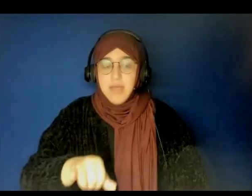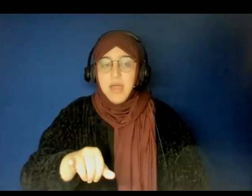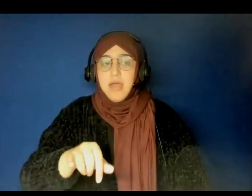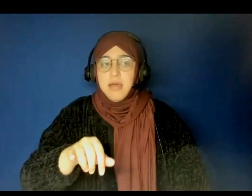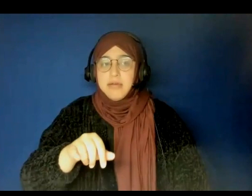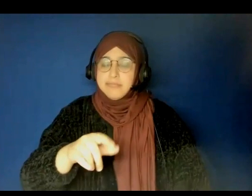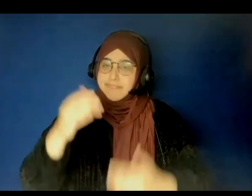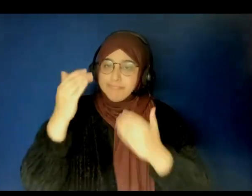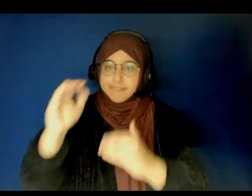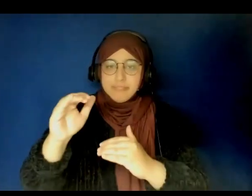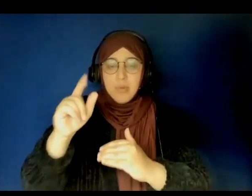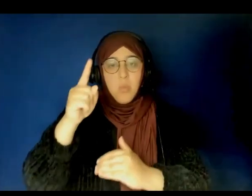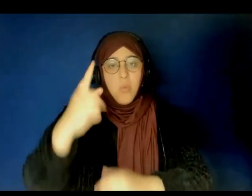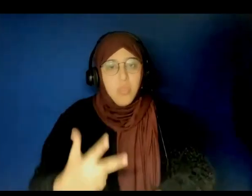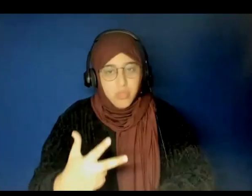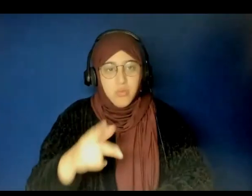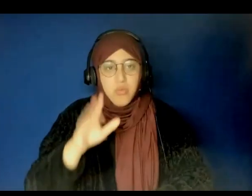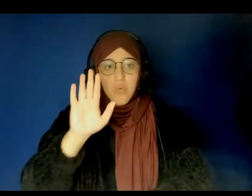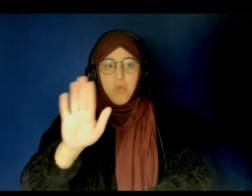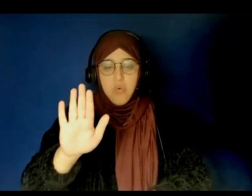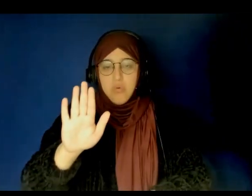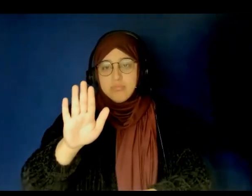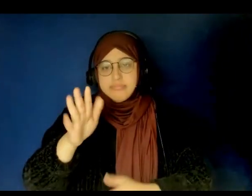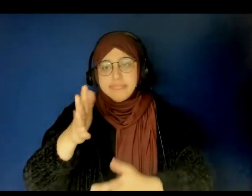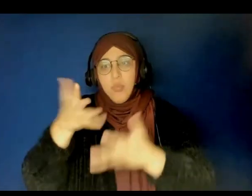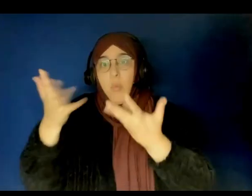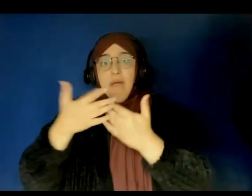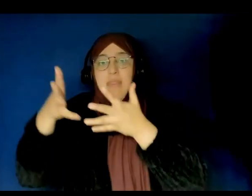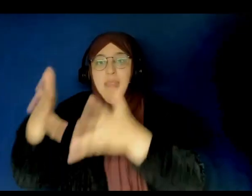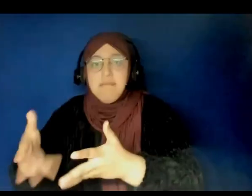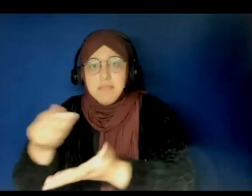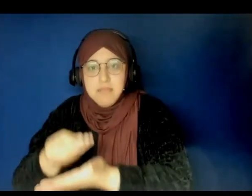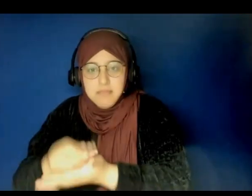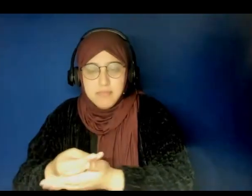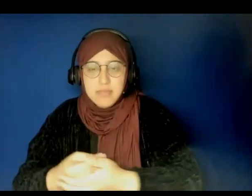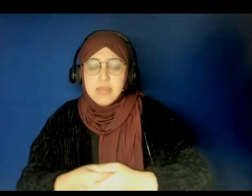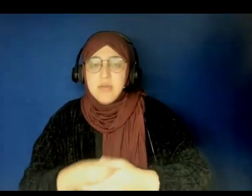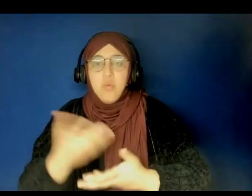passed away and I had,